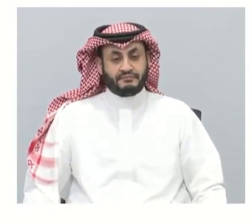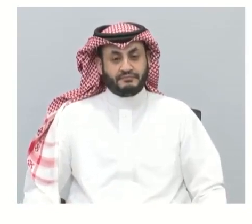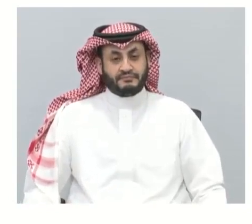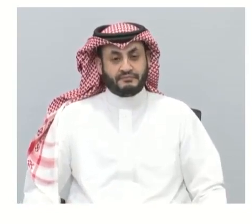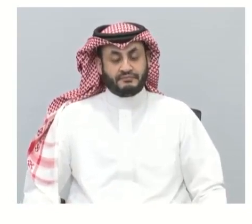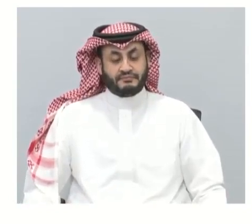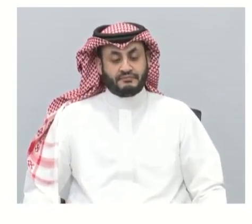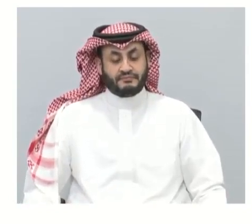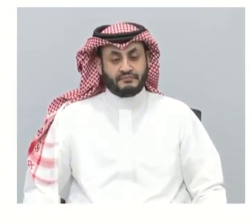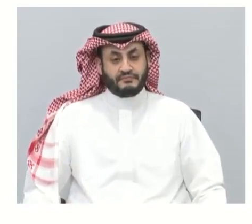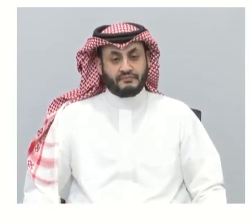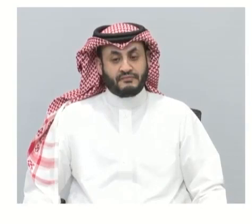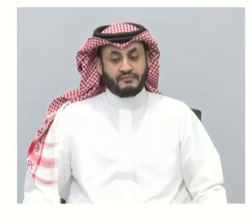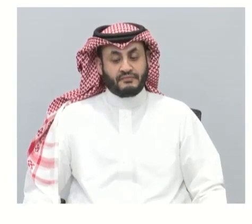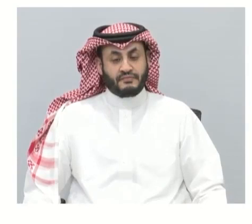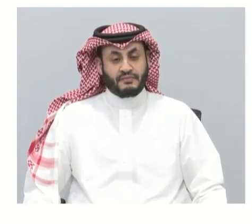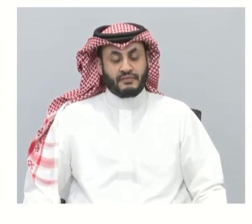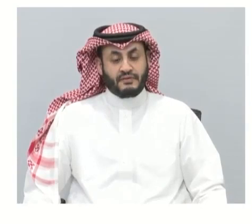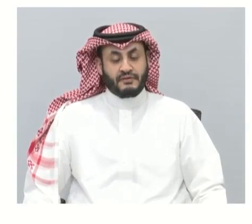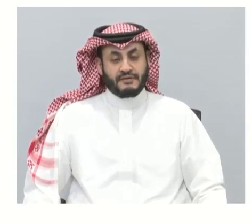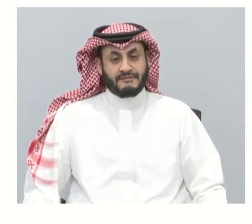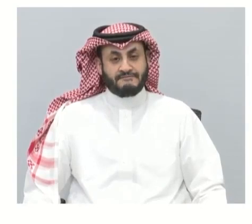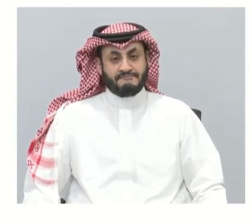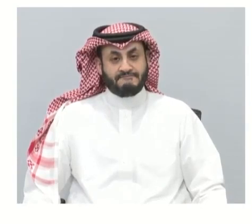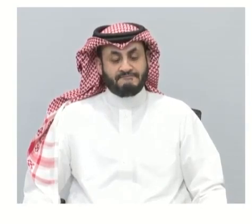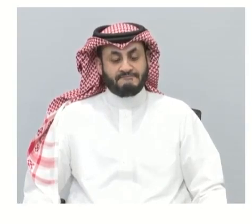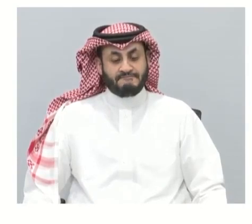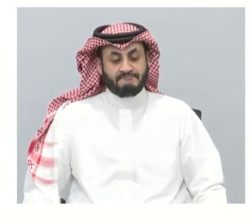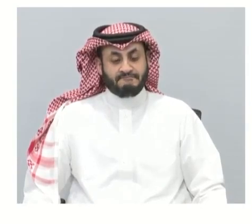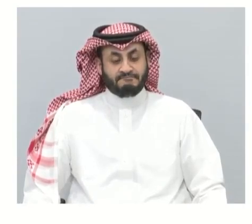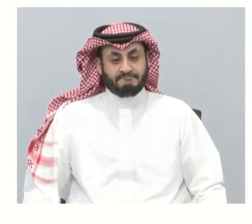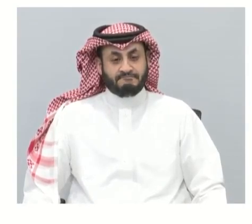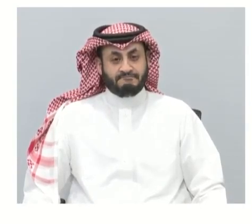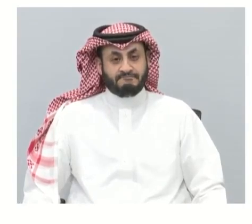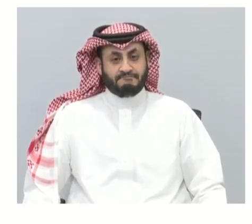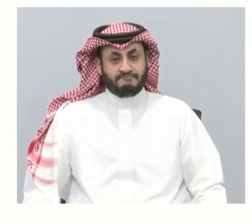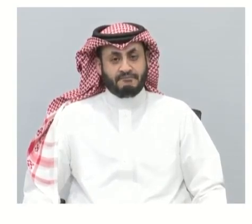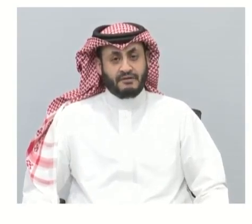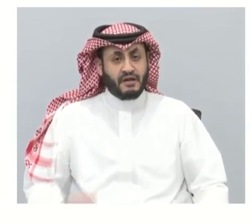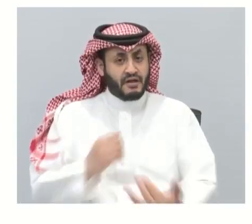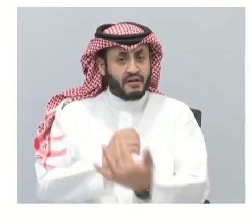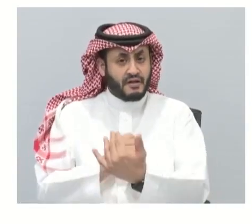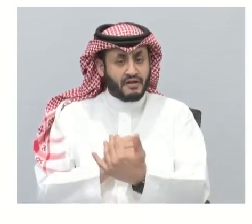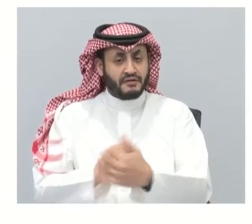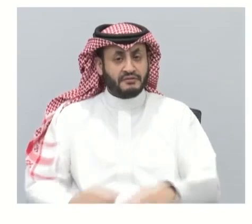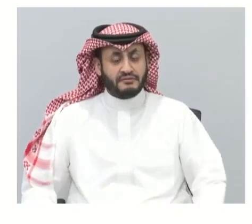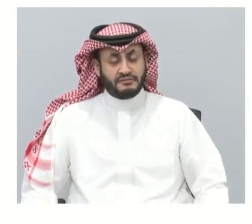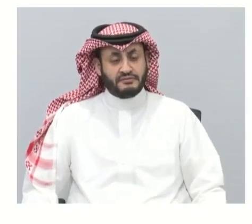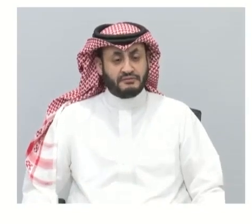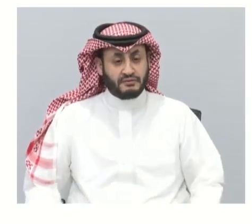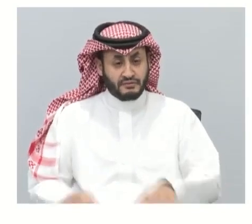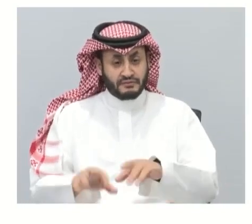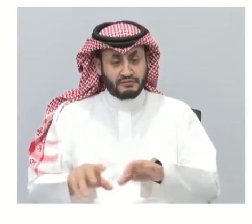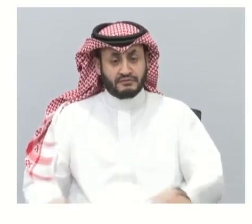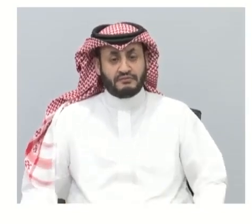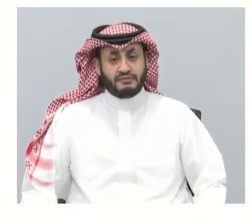following in here. And what does the writer think? Let's listen. Learning is the big issue here. Does technology